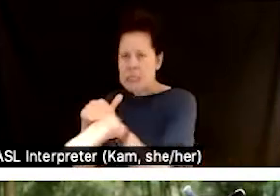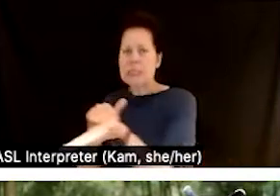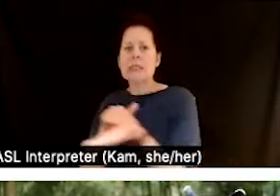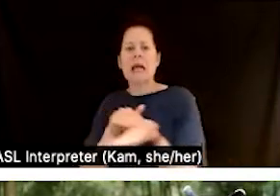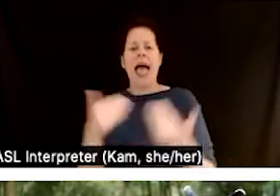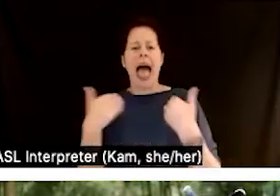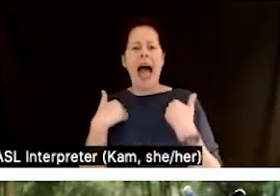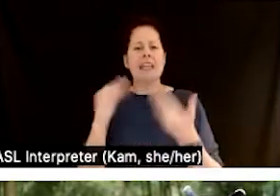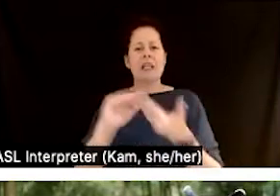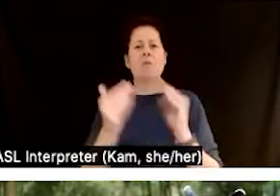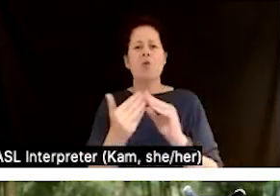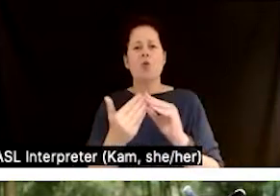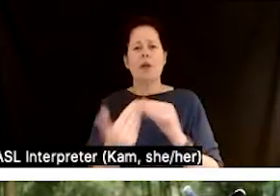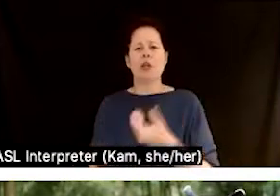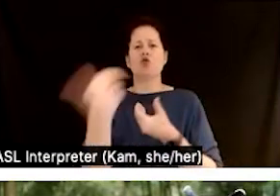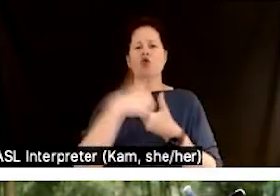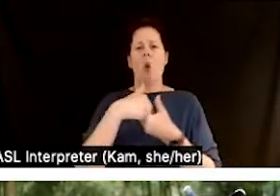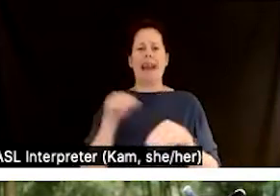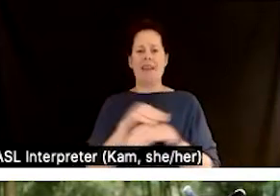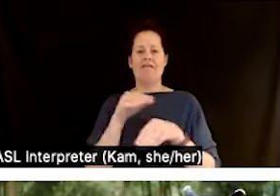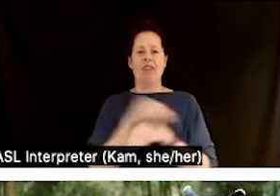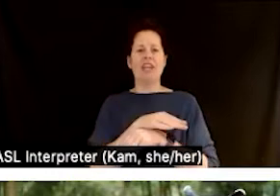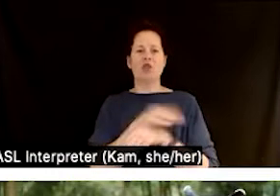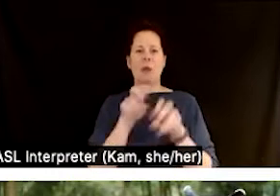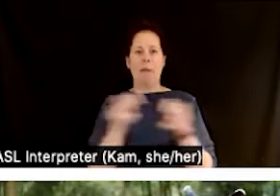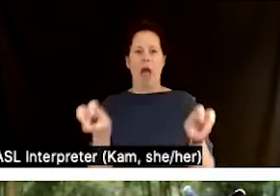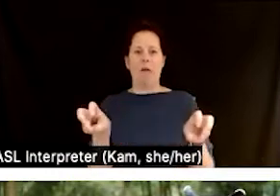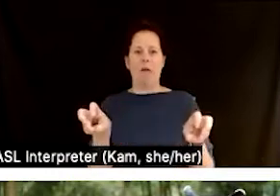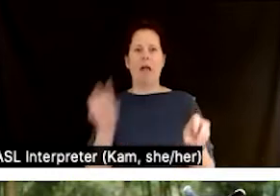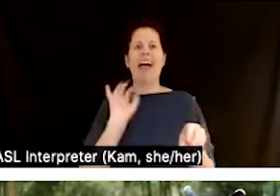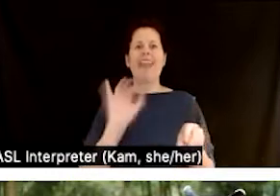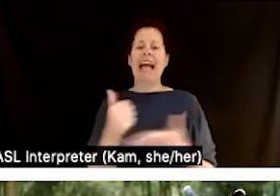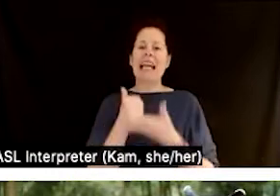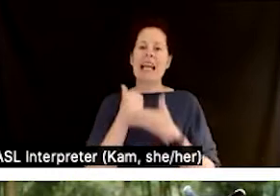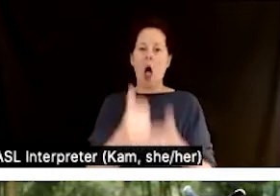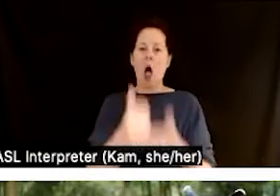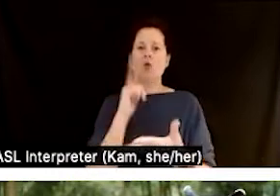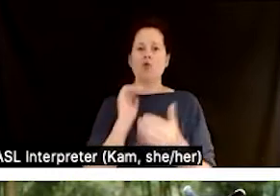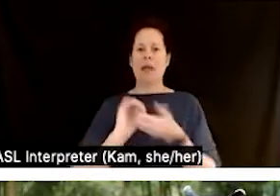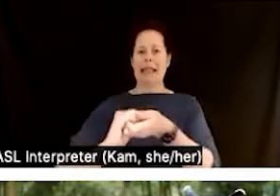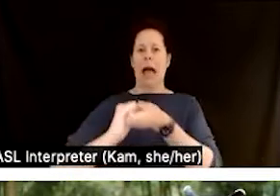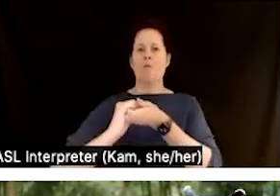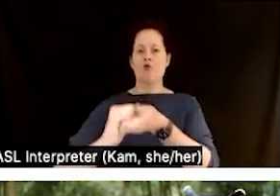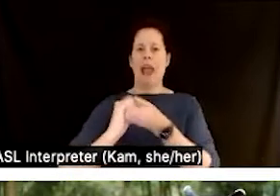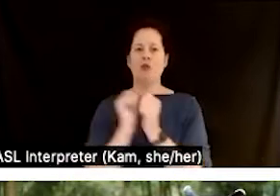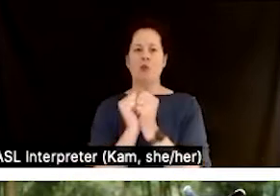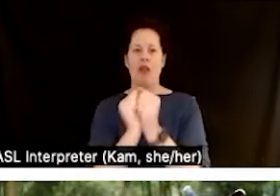can help you collaborate as you design spaces intended for folks on the neurodivergent spectrum